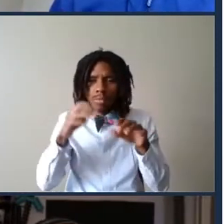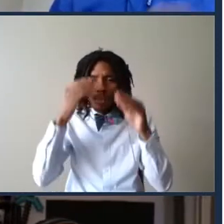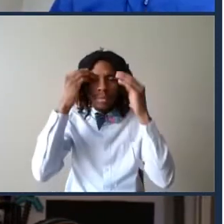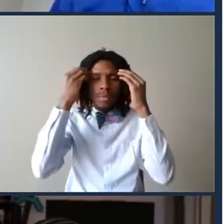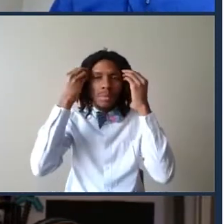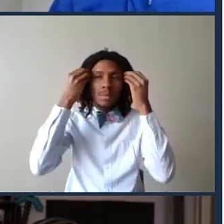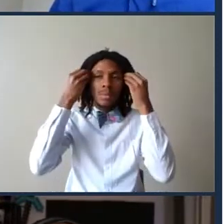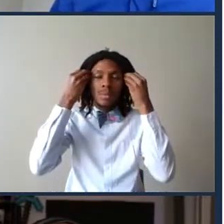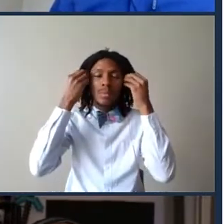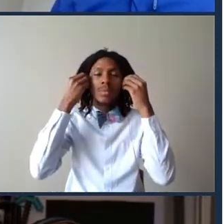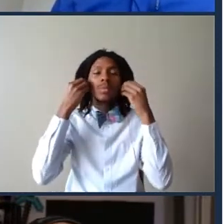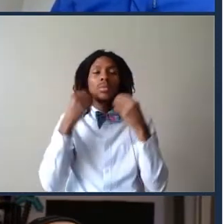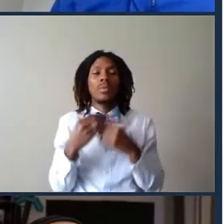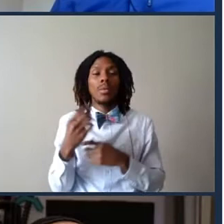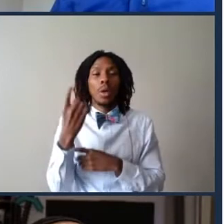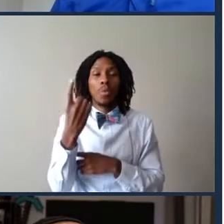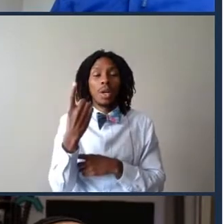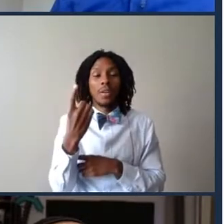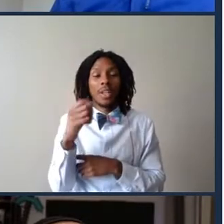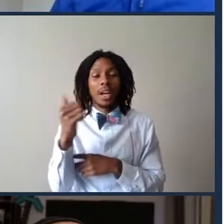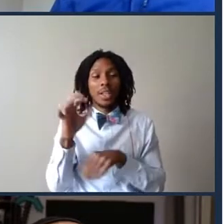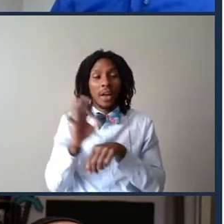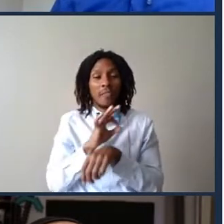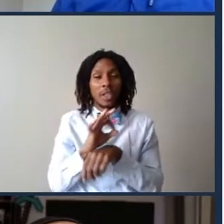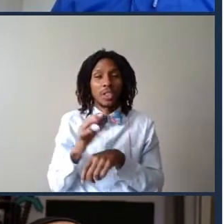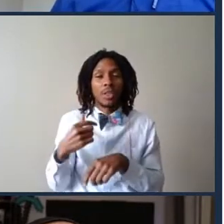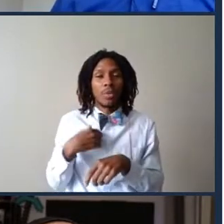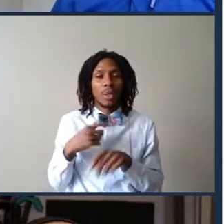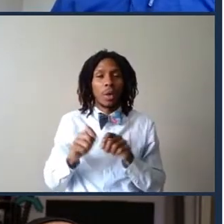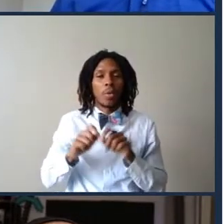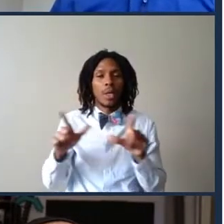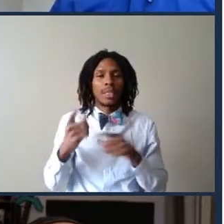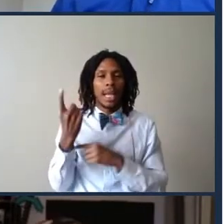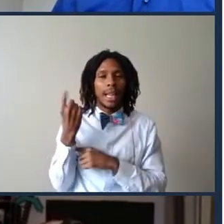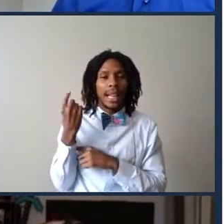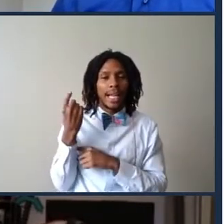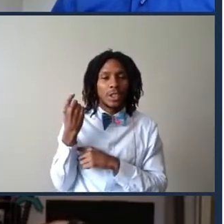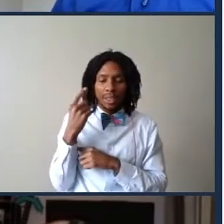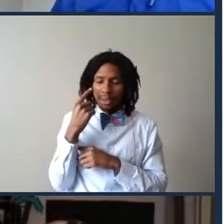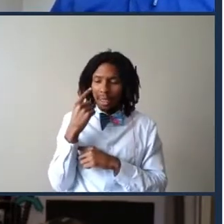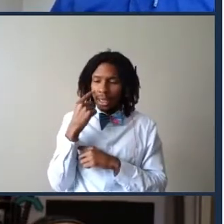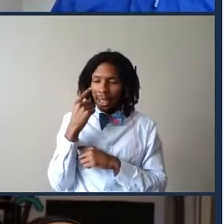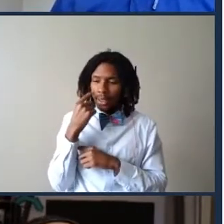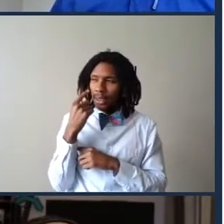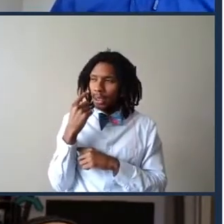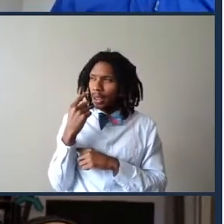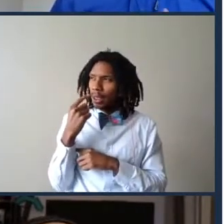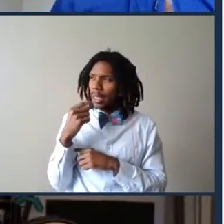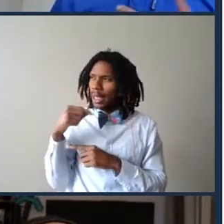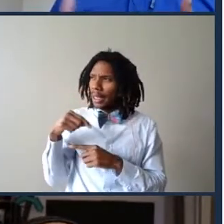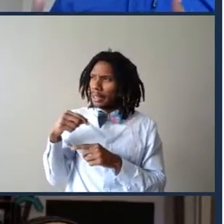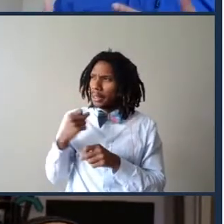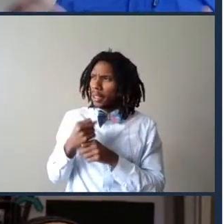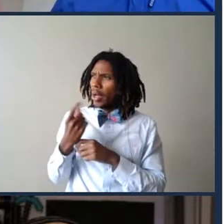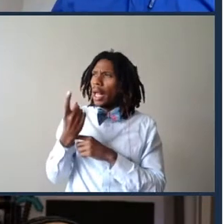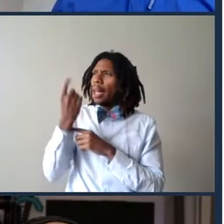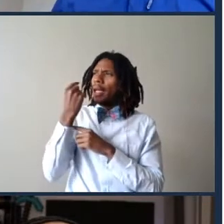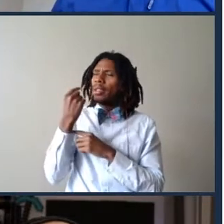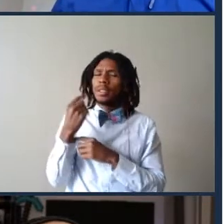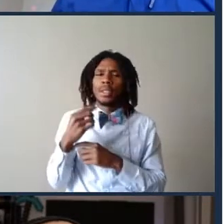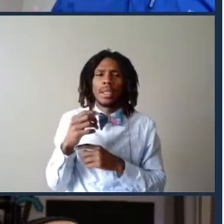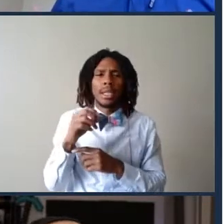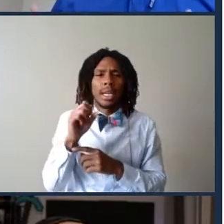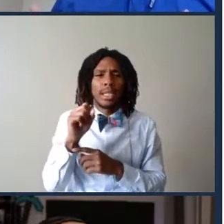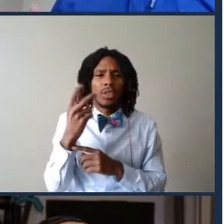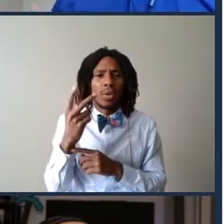reason, one of the other functionality that we released last year was, or I think earlier in the year, I forget which one, was S3